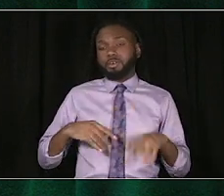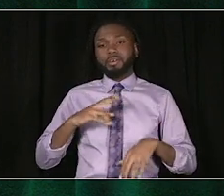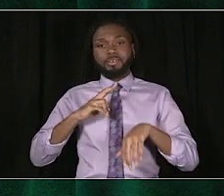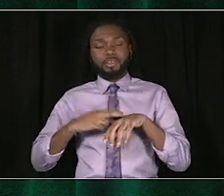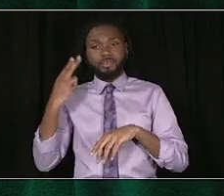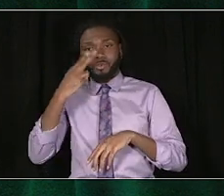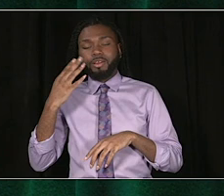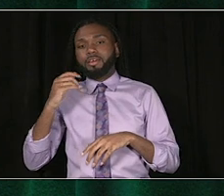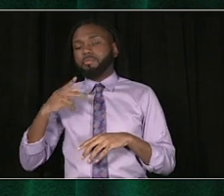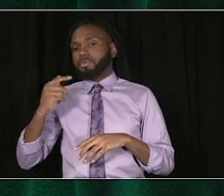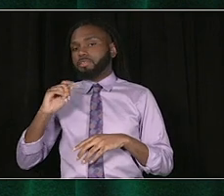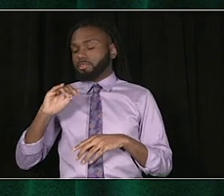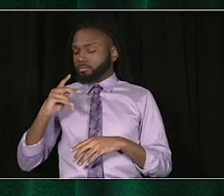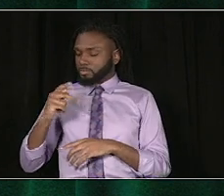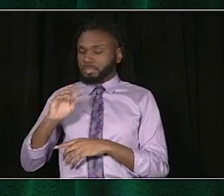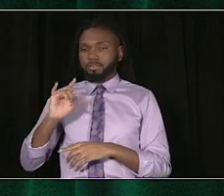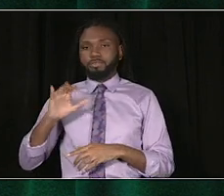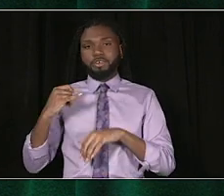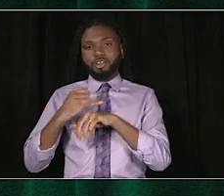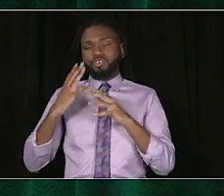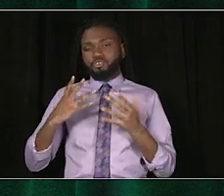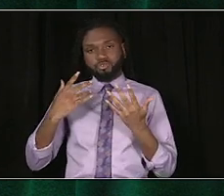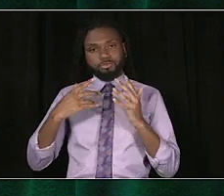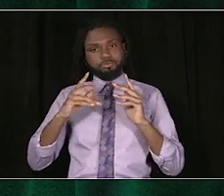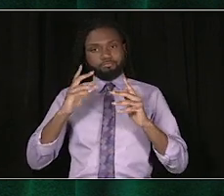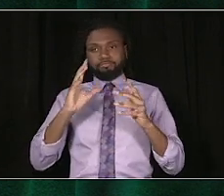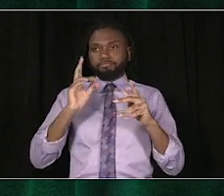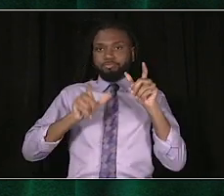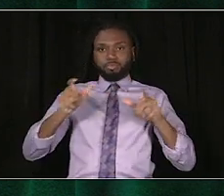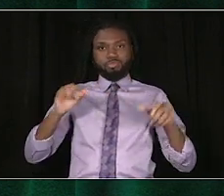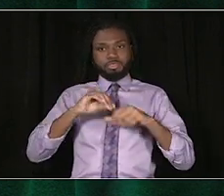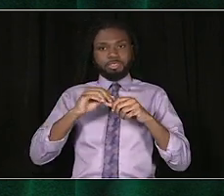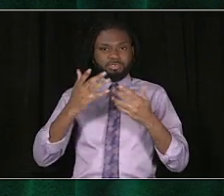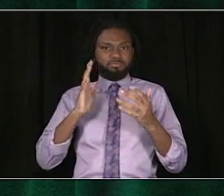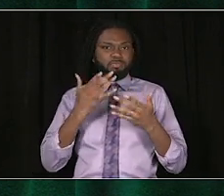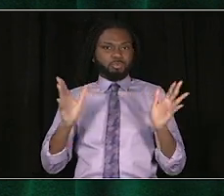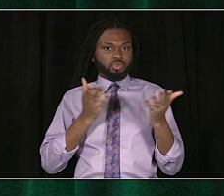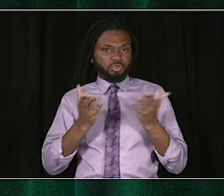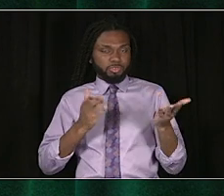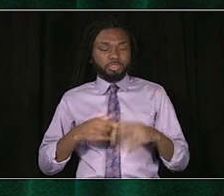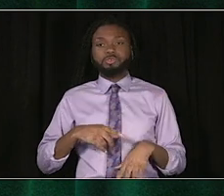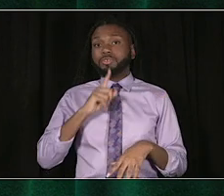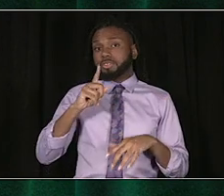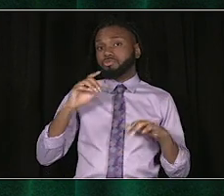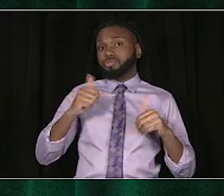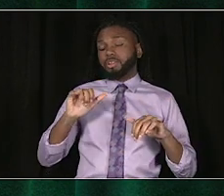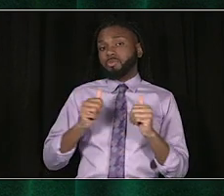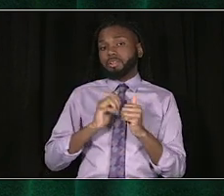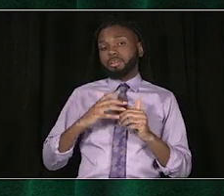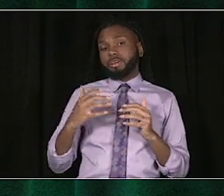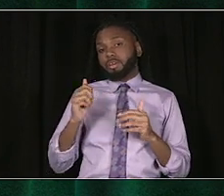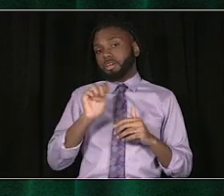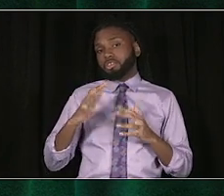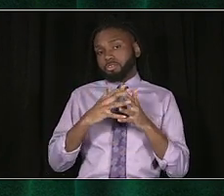Islander diversity and representation into public service, really. And we do that through the work with the Congressional Asian Pacific American